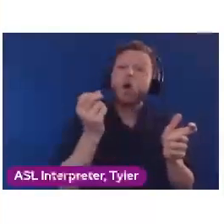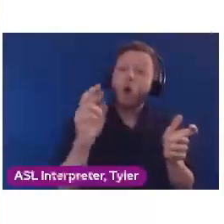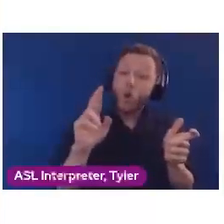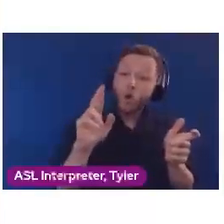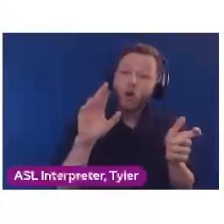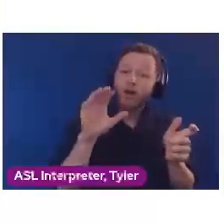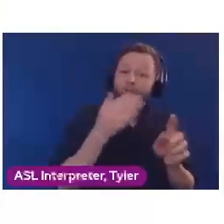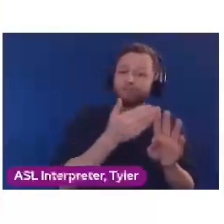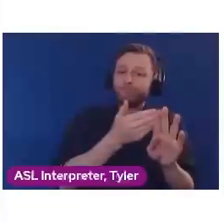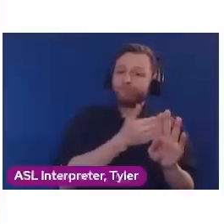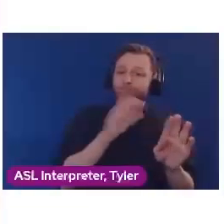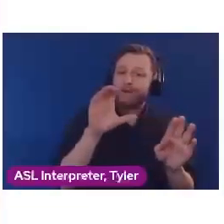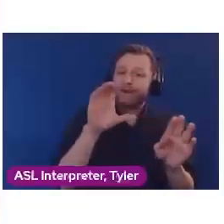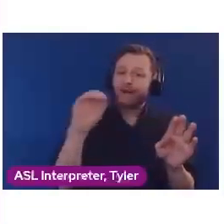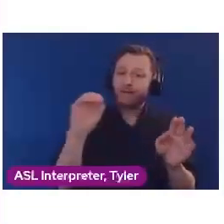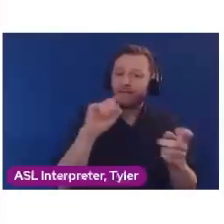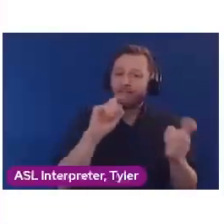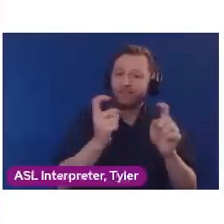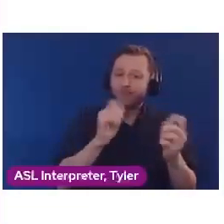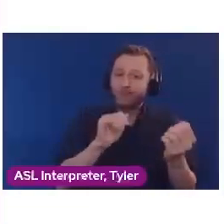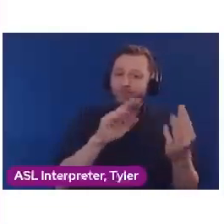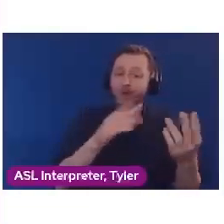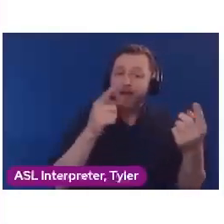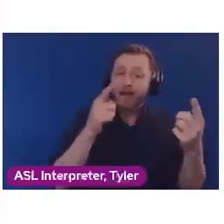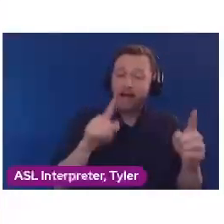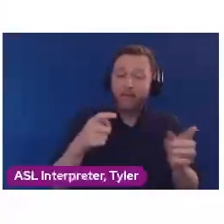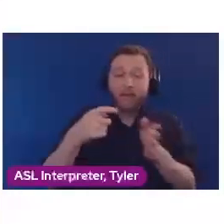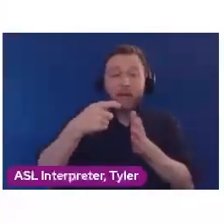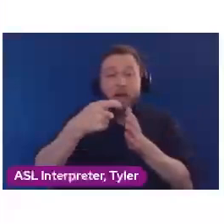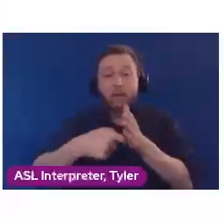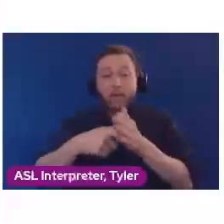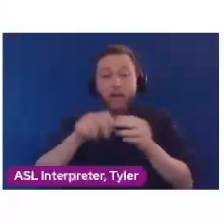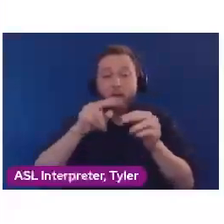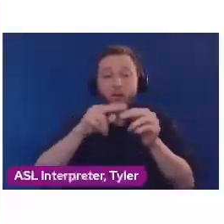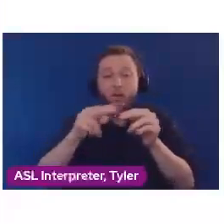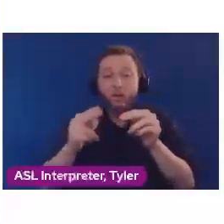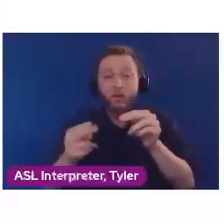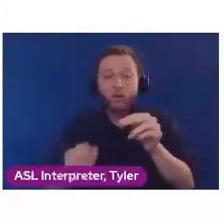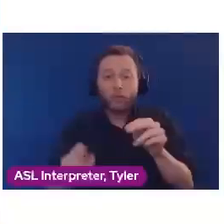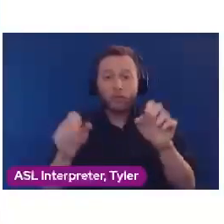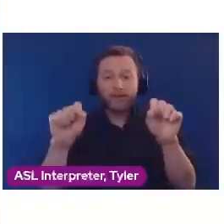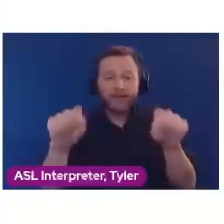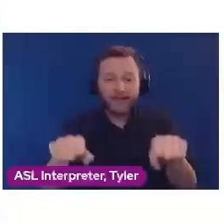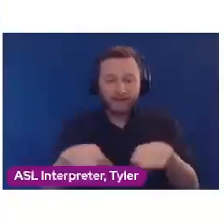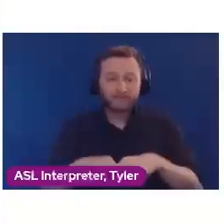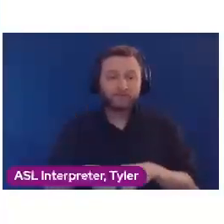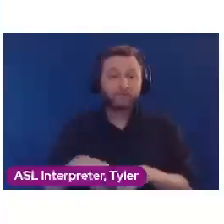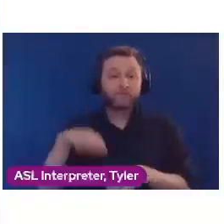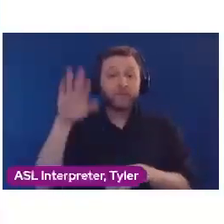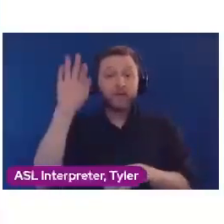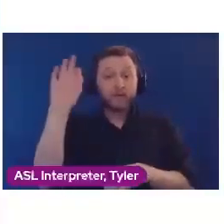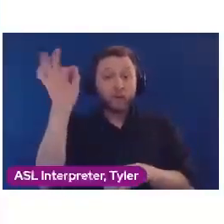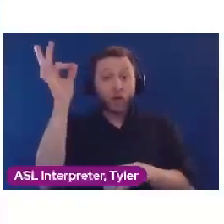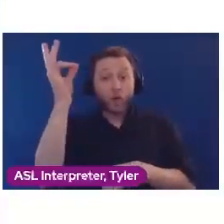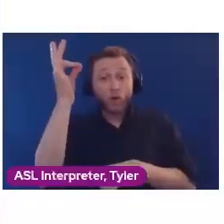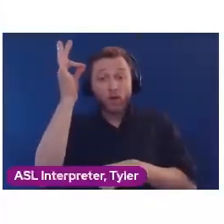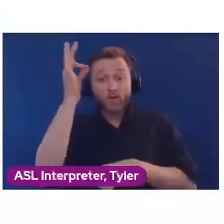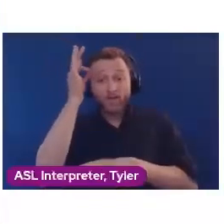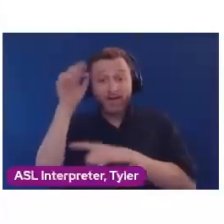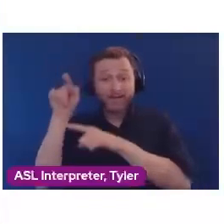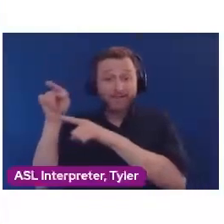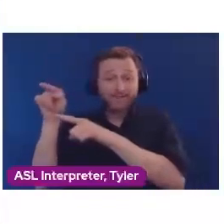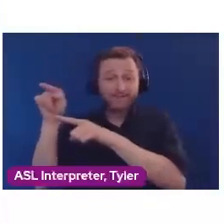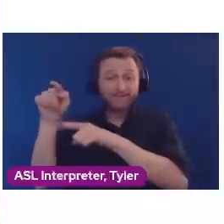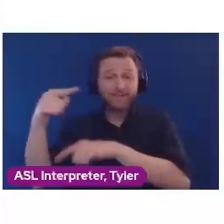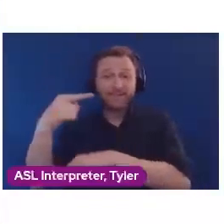make prices increase. The Fed and many people are trying to act like the reason your prices are going up